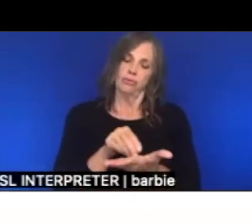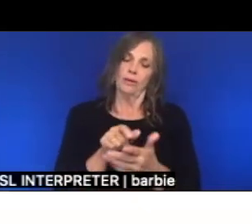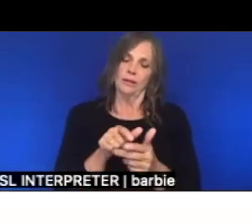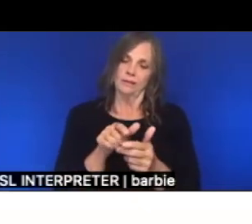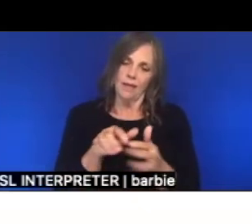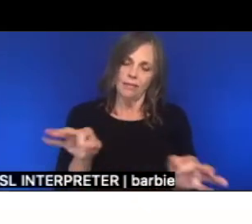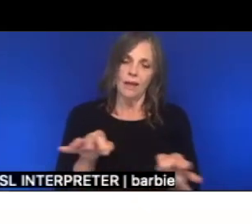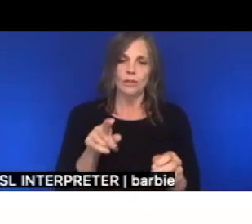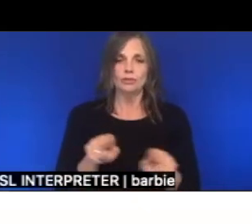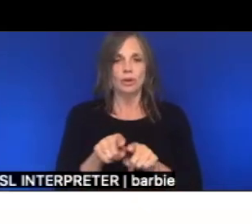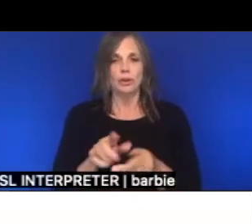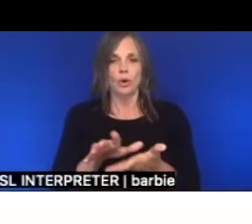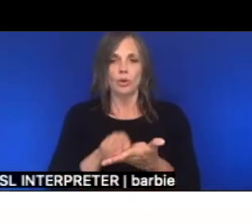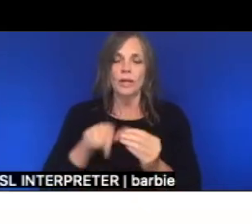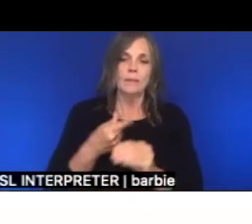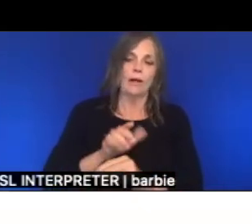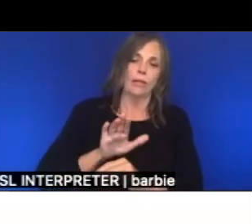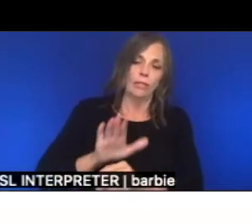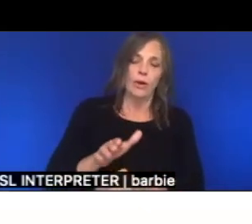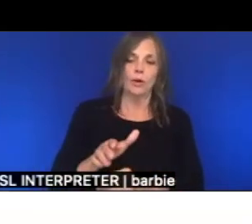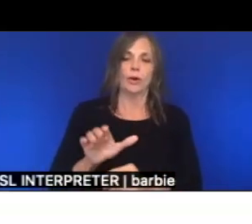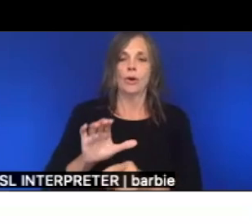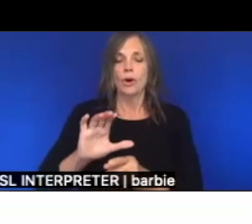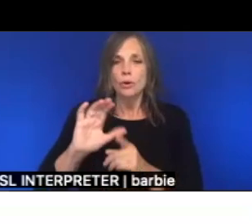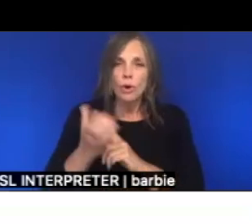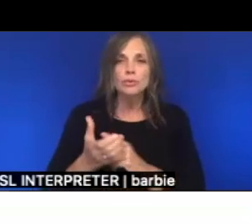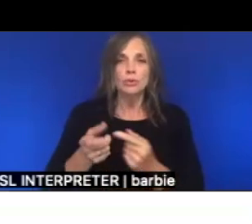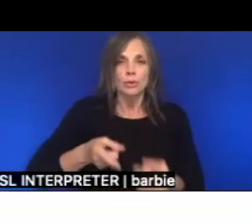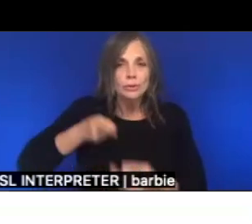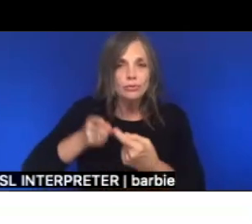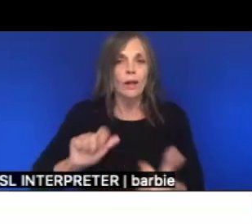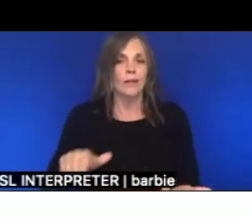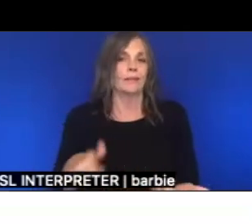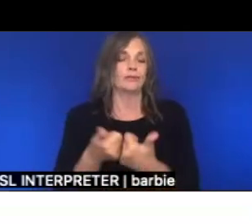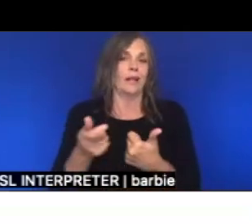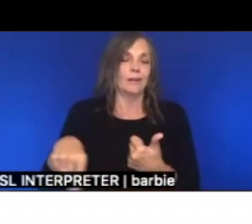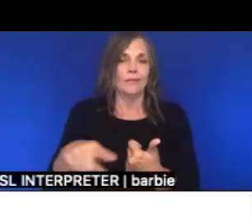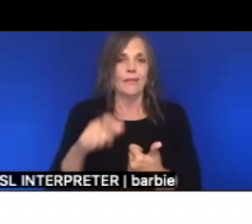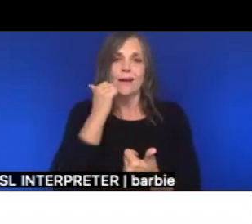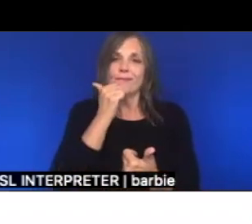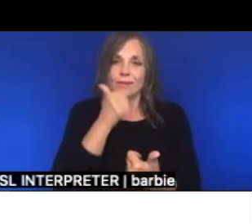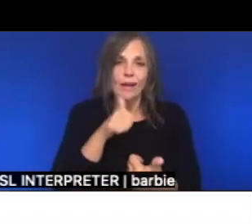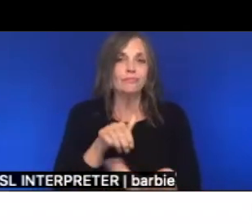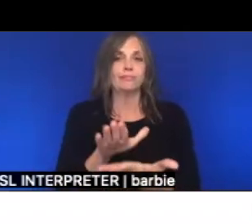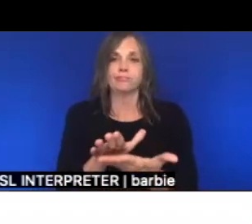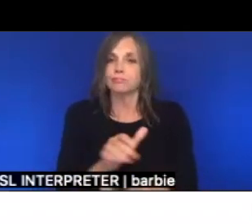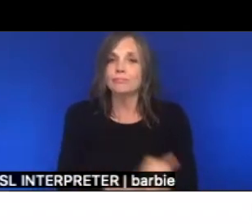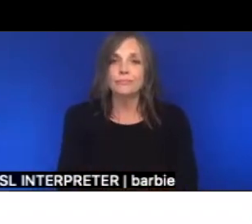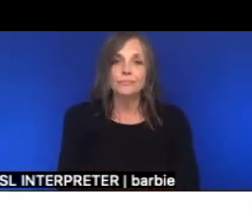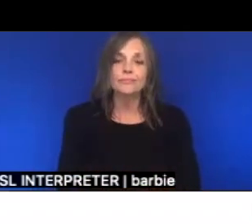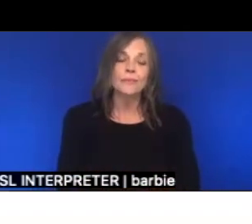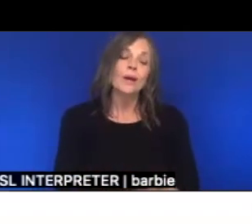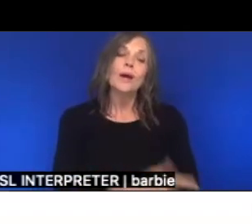learning about their culture, learning about their struggles, learning about the challenges that they have on their day-to-day life. And I think it's really,